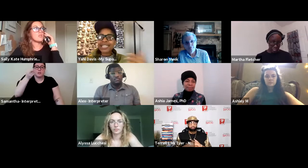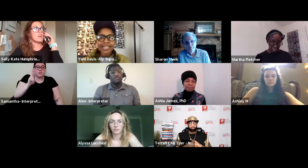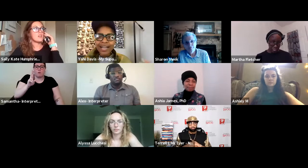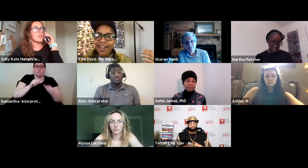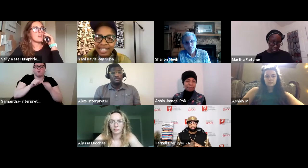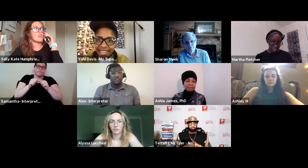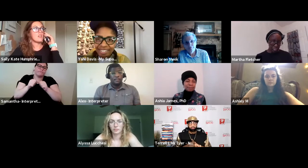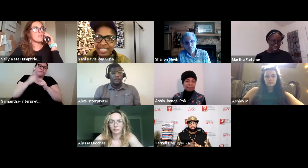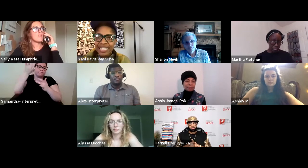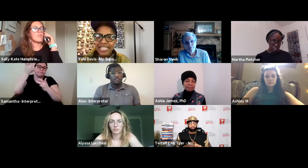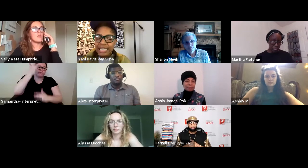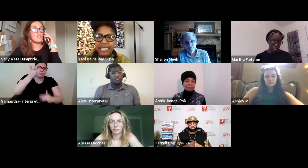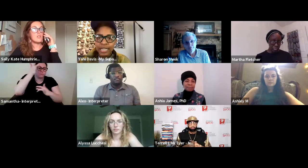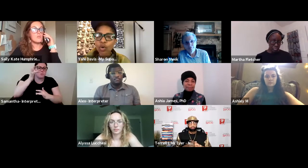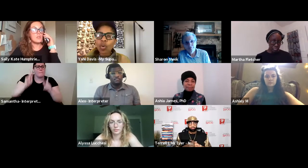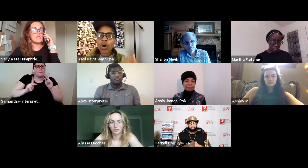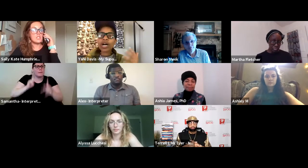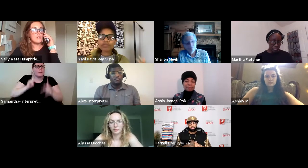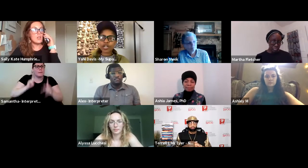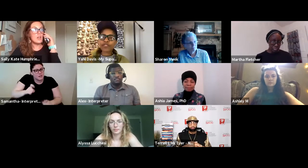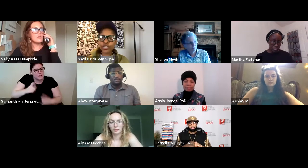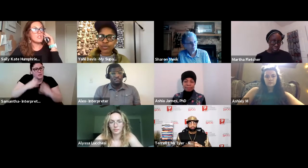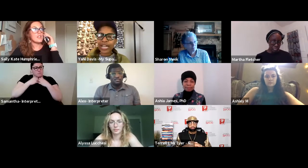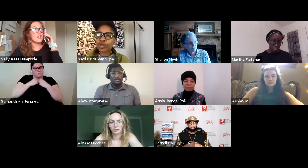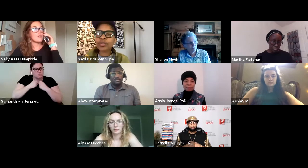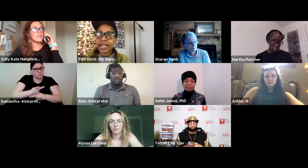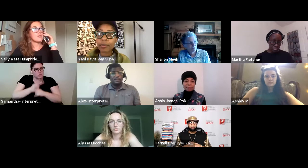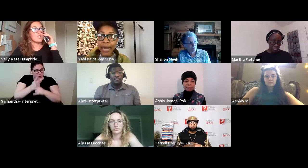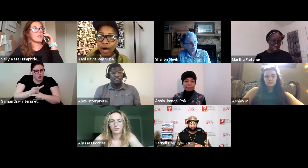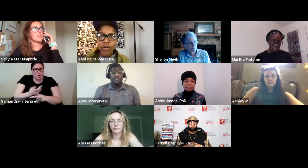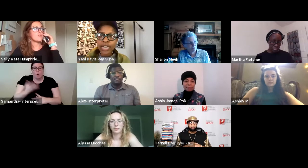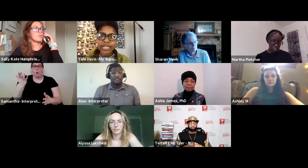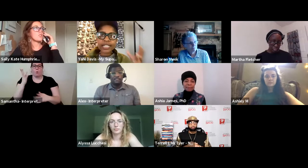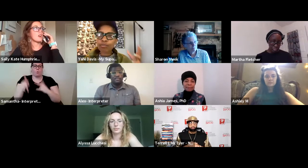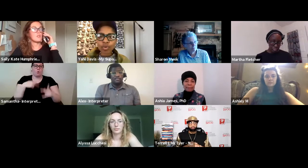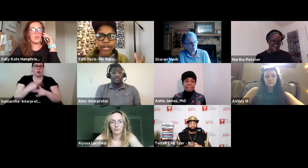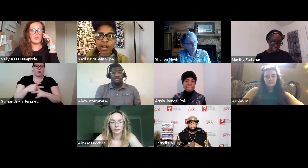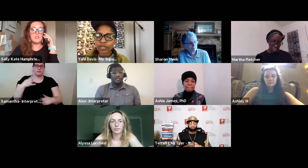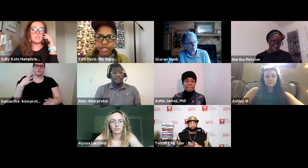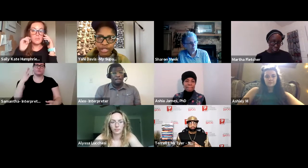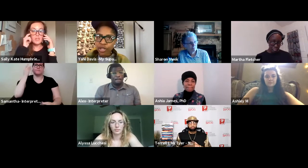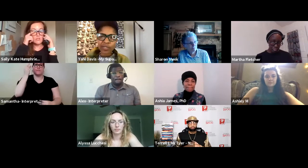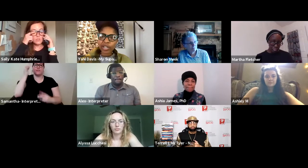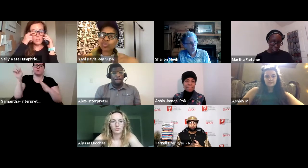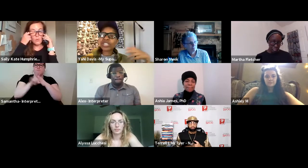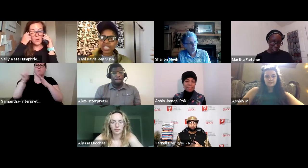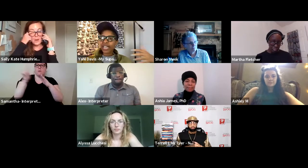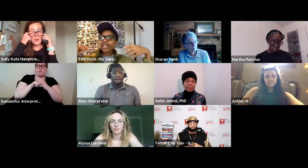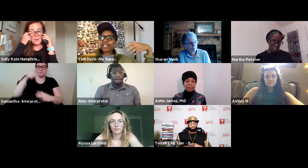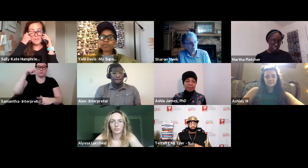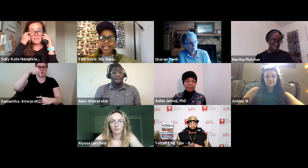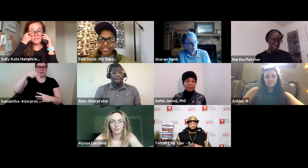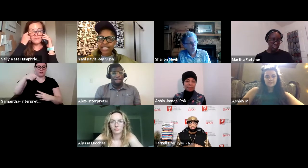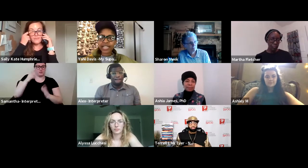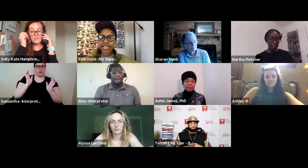folks needing our care in this season, what comes up for you as you think about this important conversation of increasing